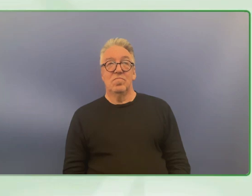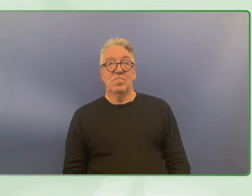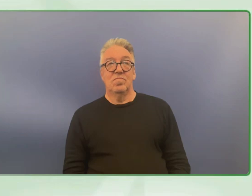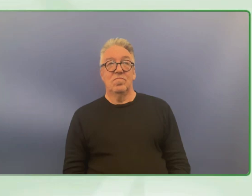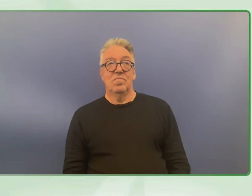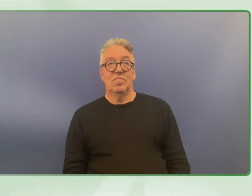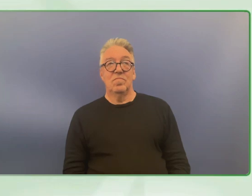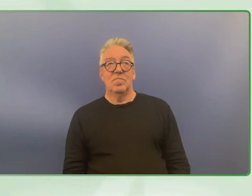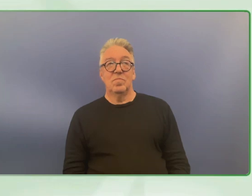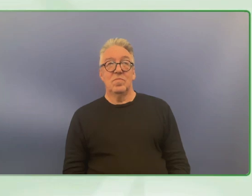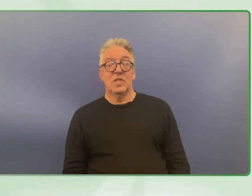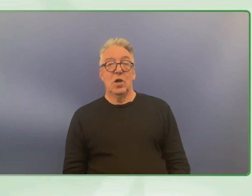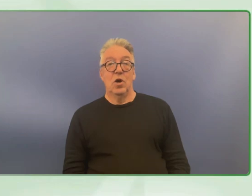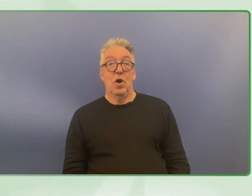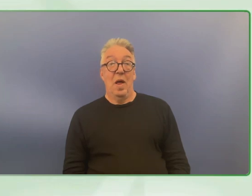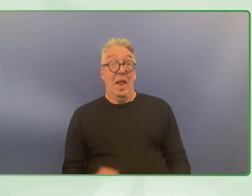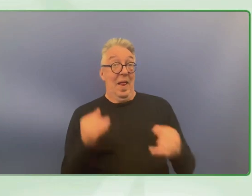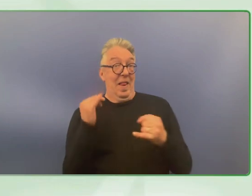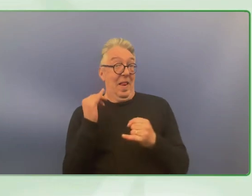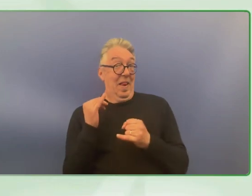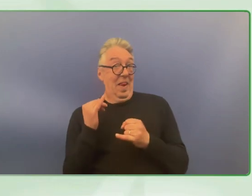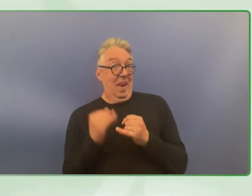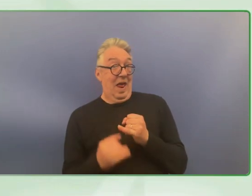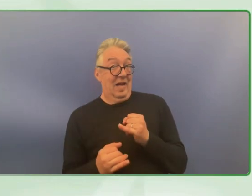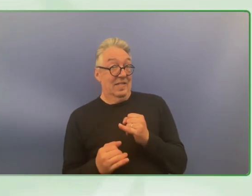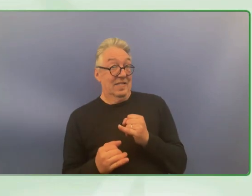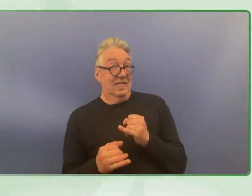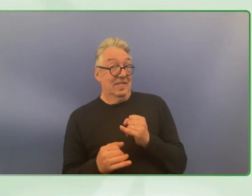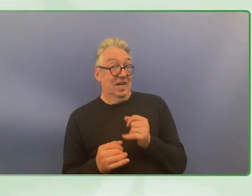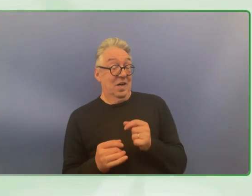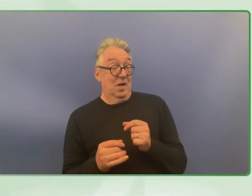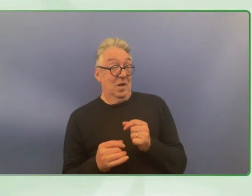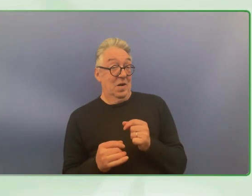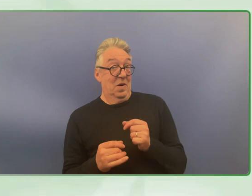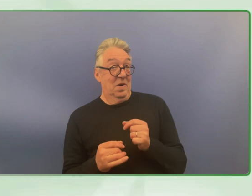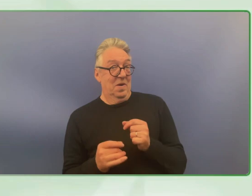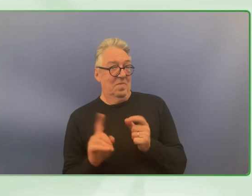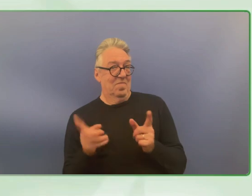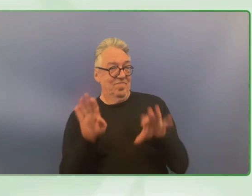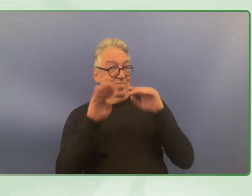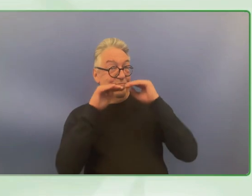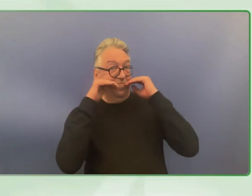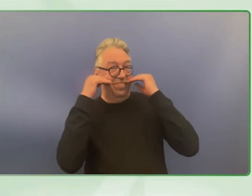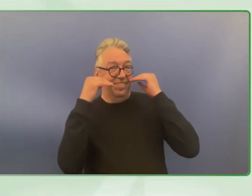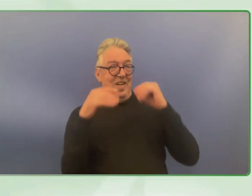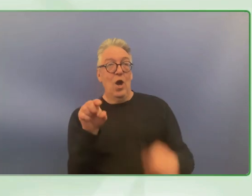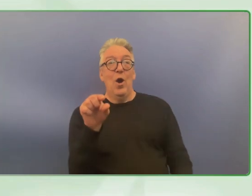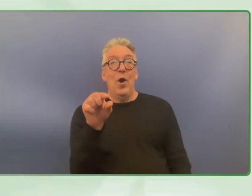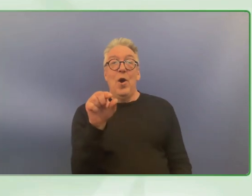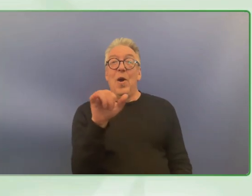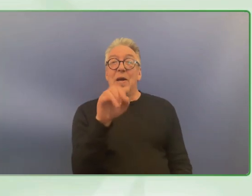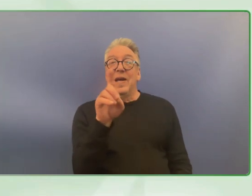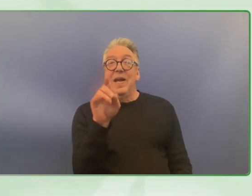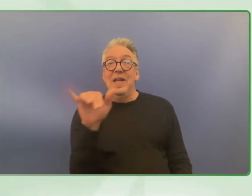Well, last but certainly not least, and to end us on a bit of a high note, we have Gideon. Gideon, you run Tom, and